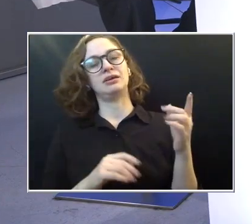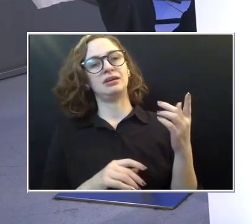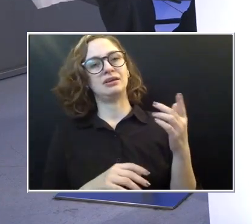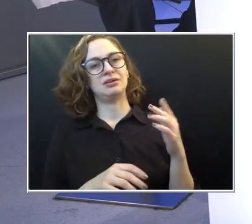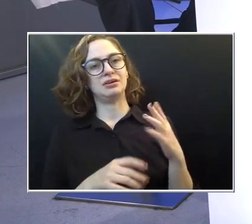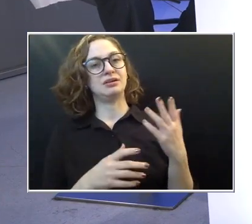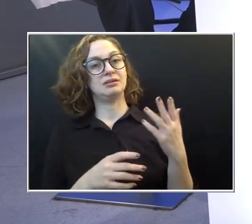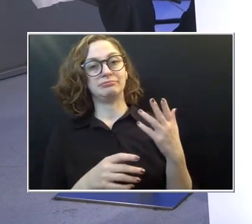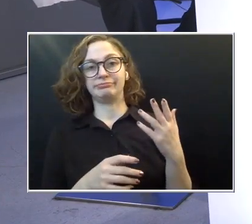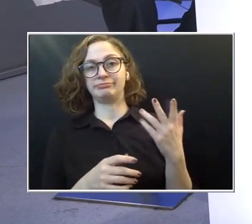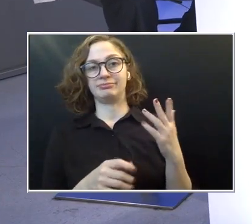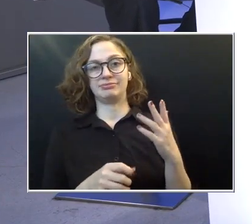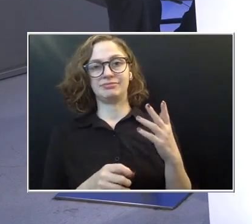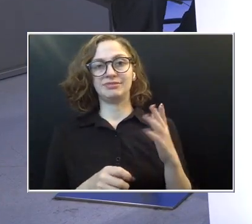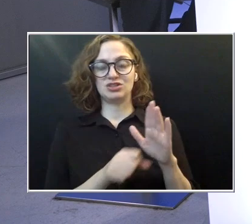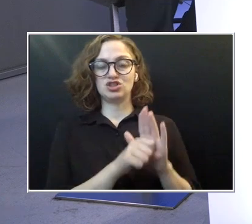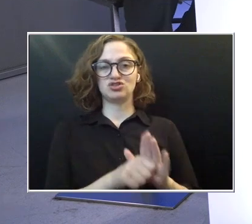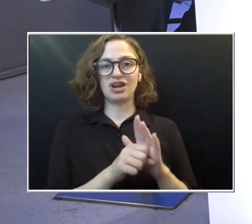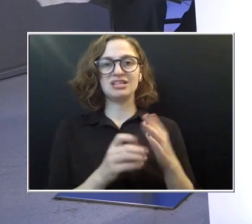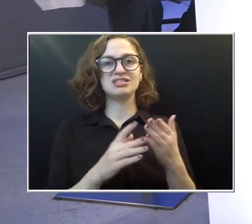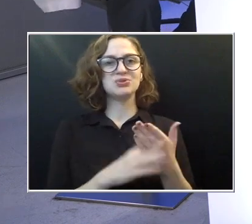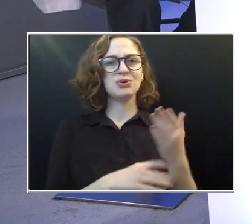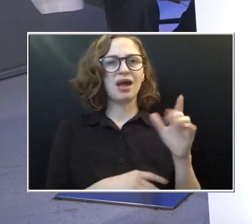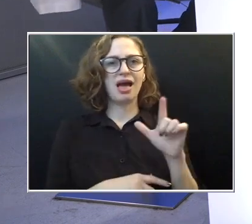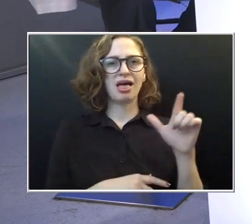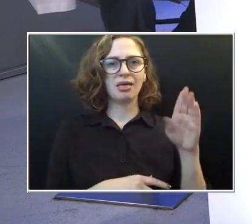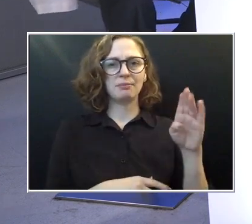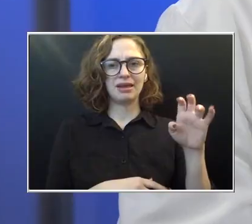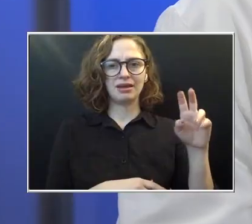That's a long time ago. I'm just saying, he's improved on that front. Yeah.